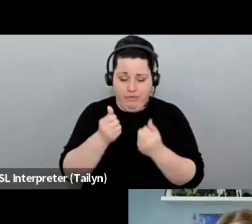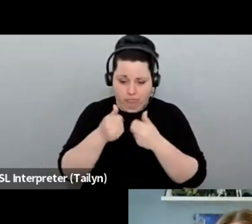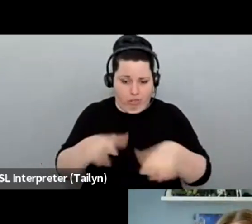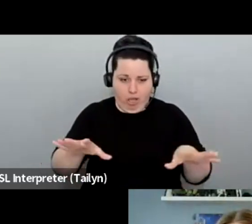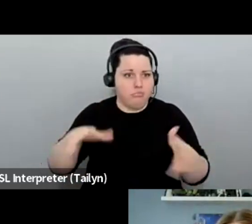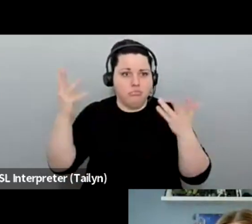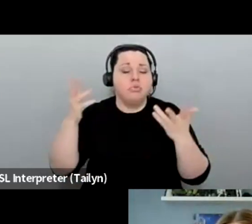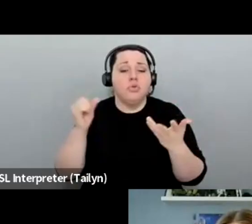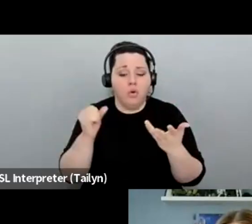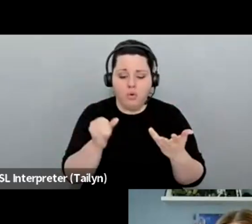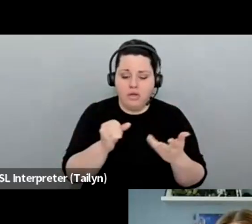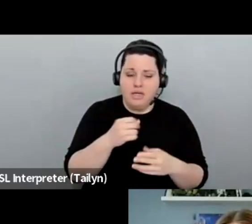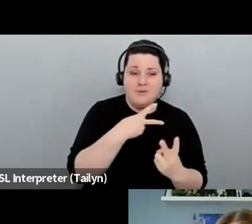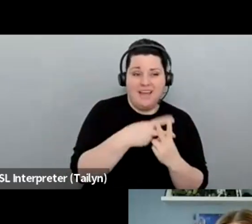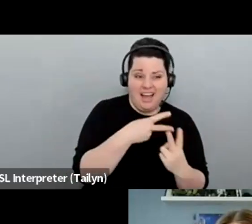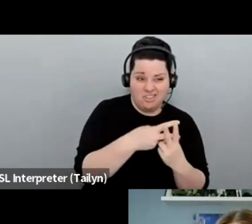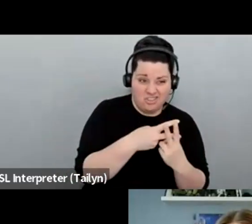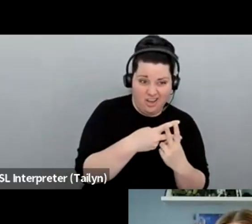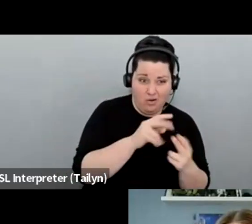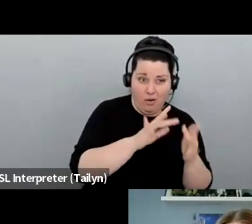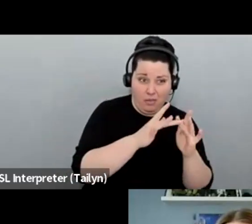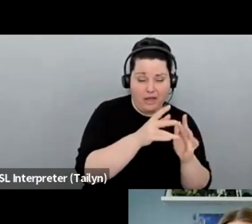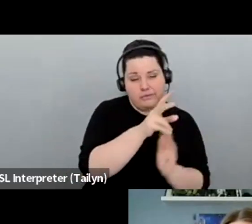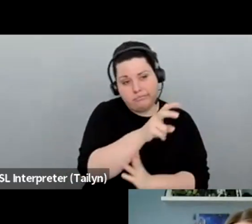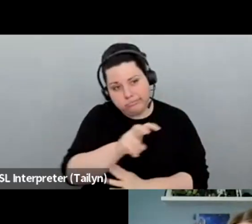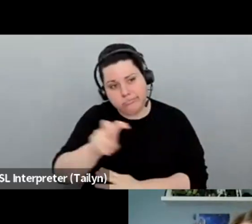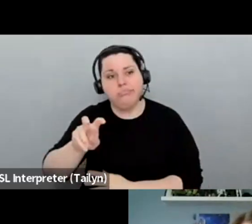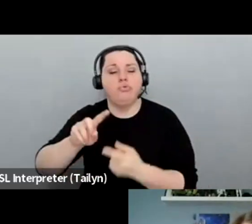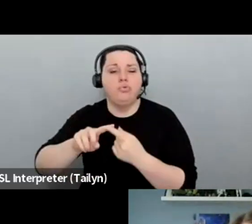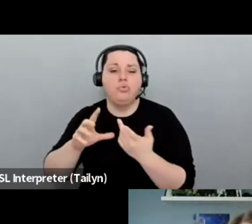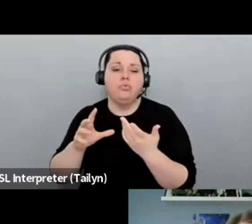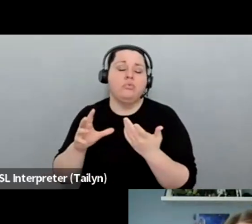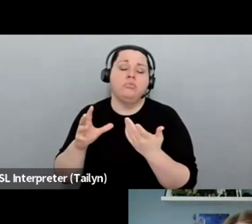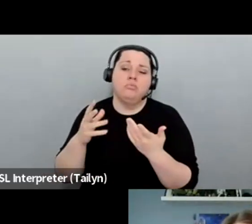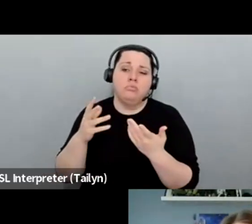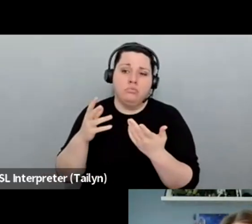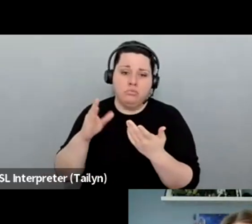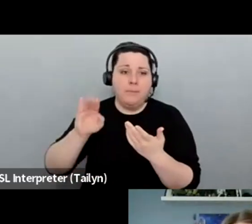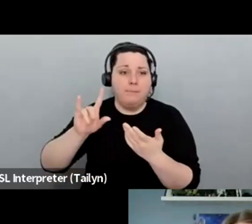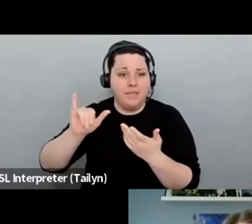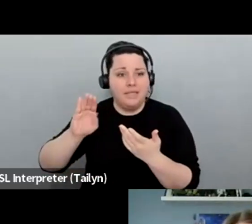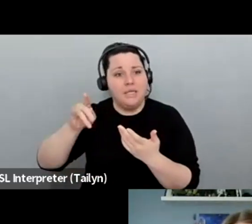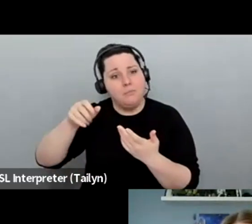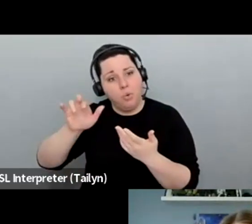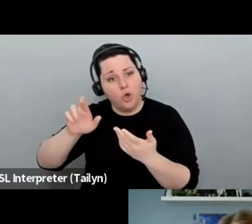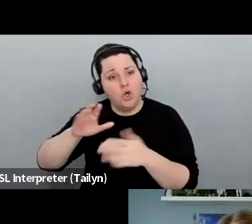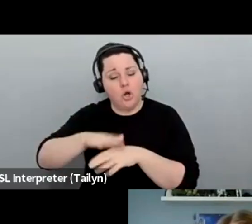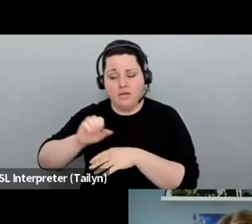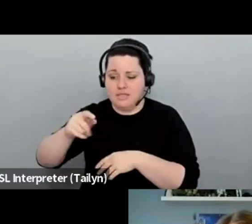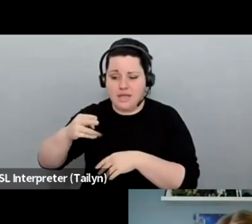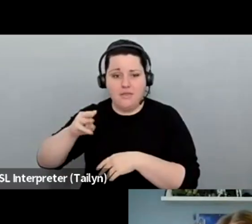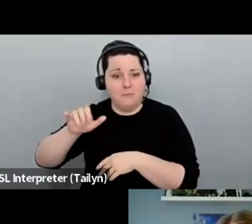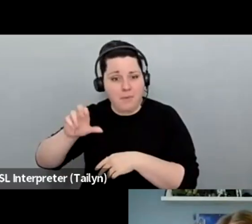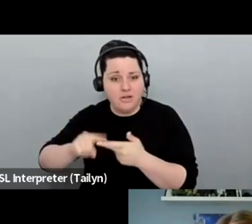kind of transitioned from a hashtag campaign online to us, getting Billy Porter on Seth Meyers and BD Wong on